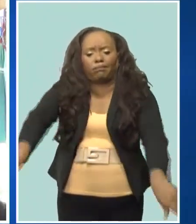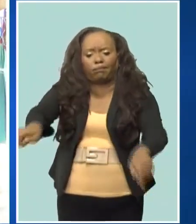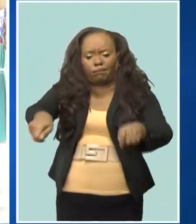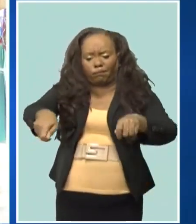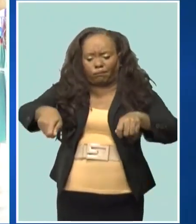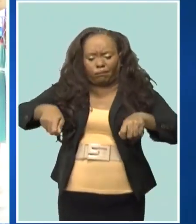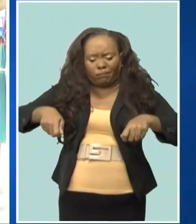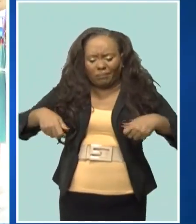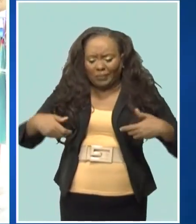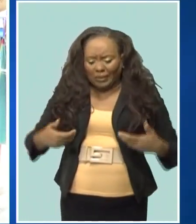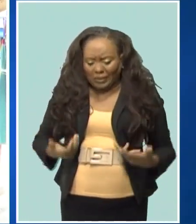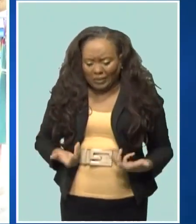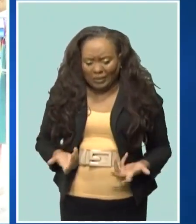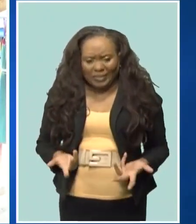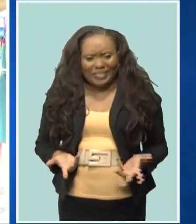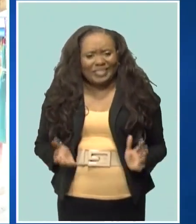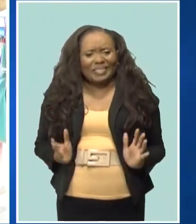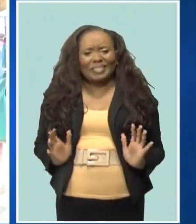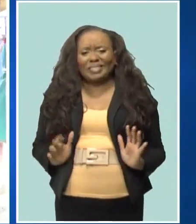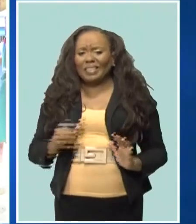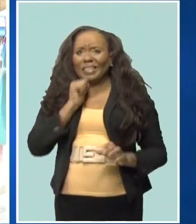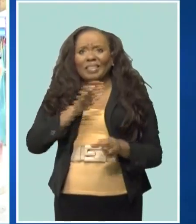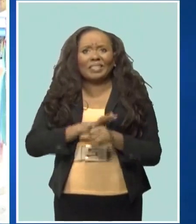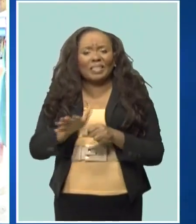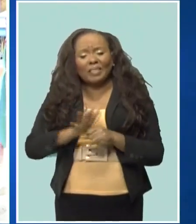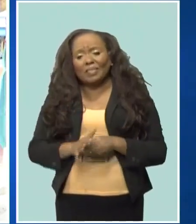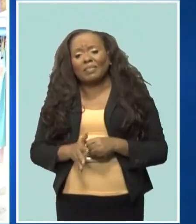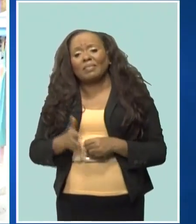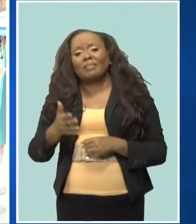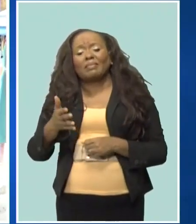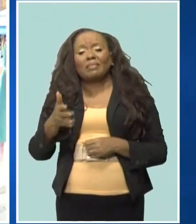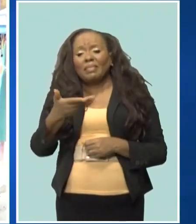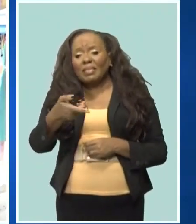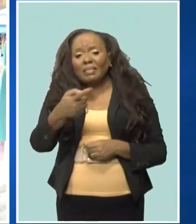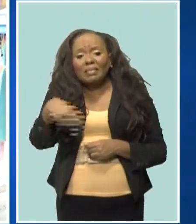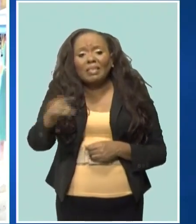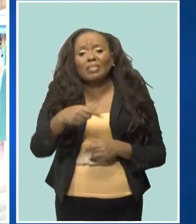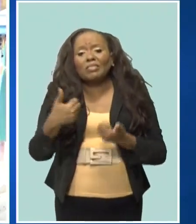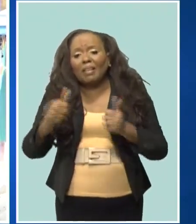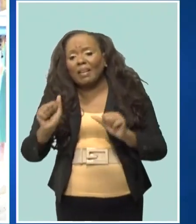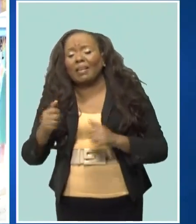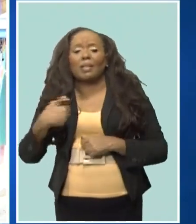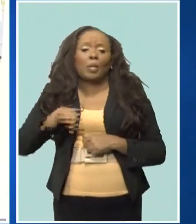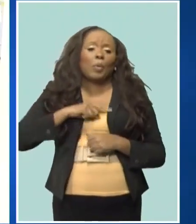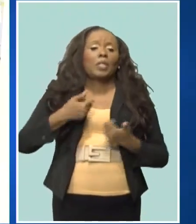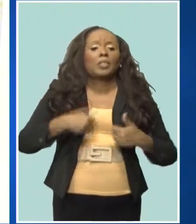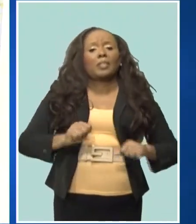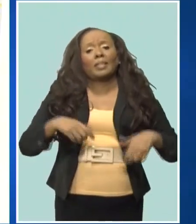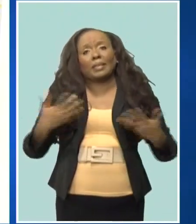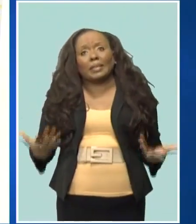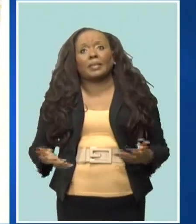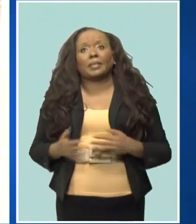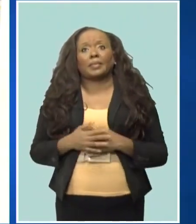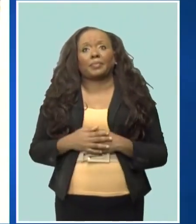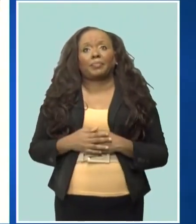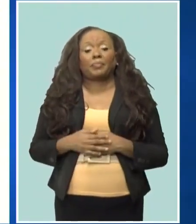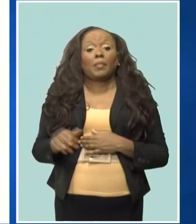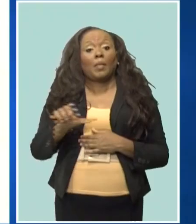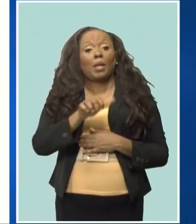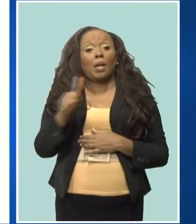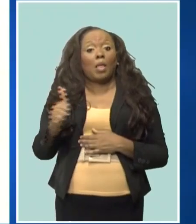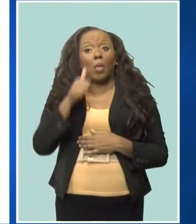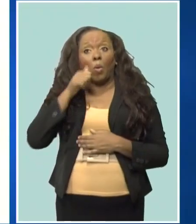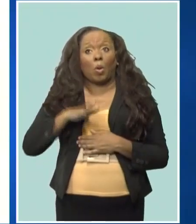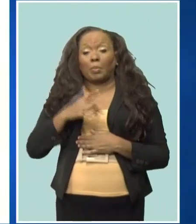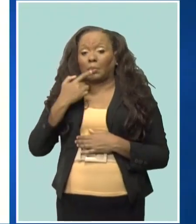can only do what they can do. And we can only do what we can do too, is sell what we have. Fish vendor Wilma Hutchinson confirms